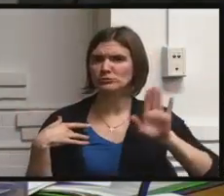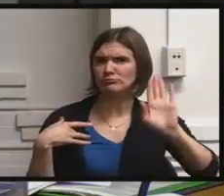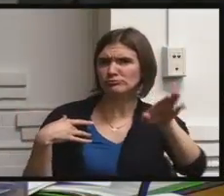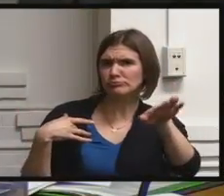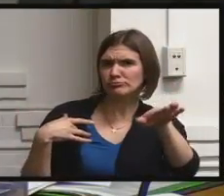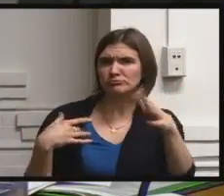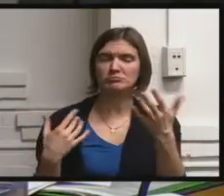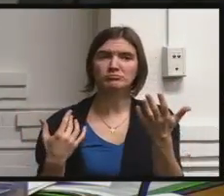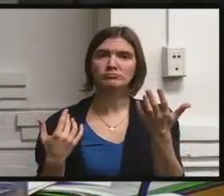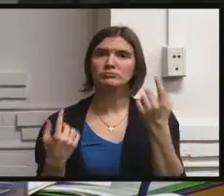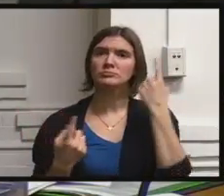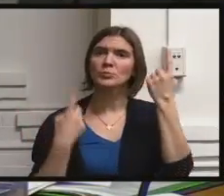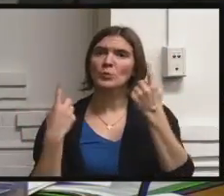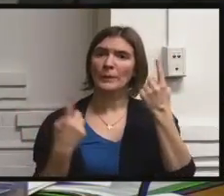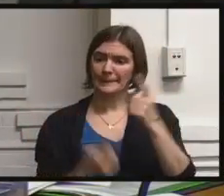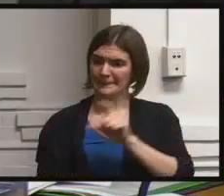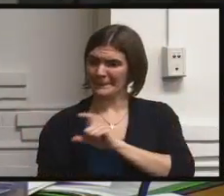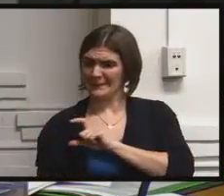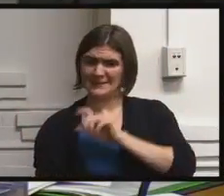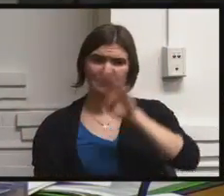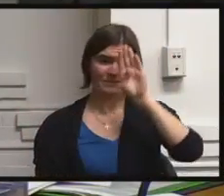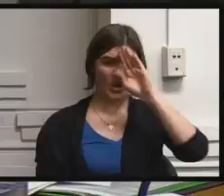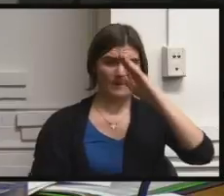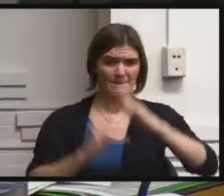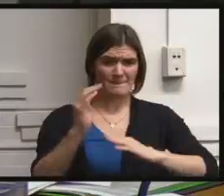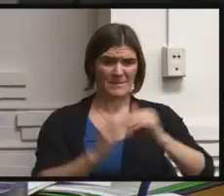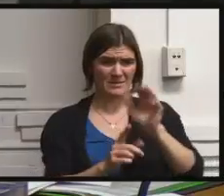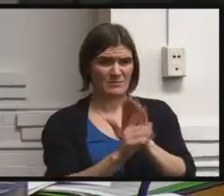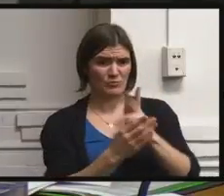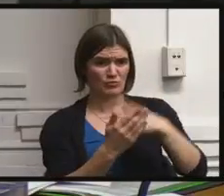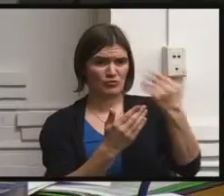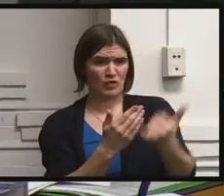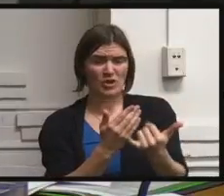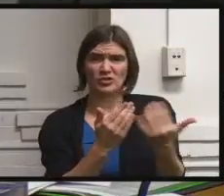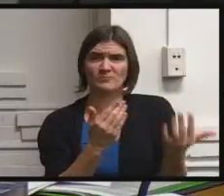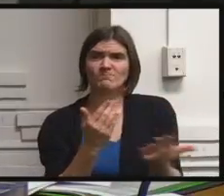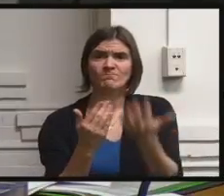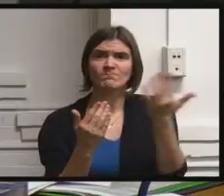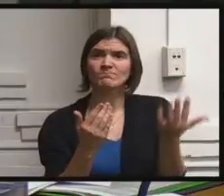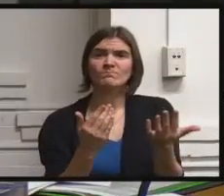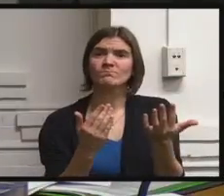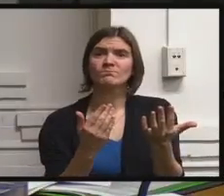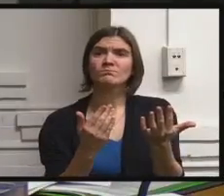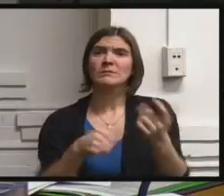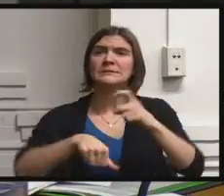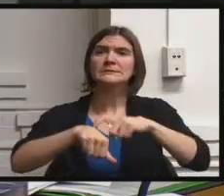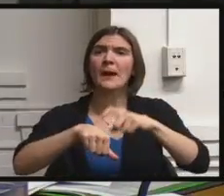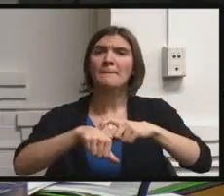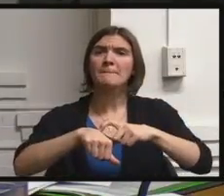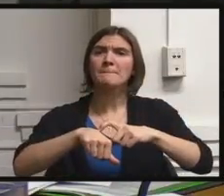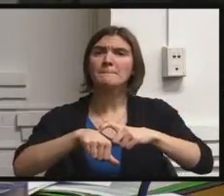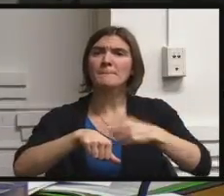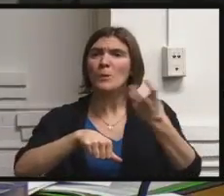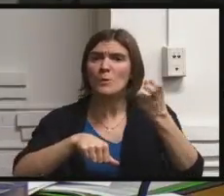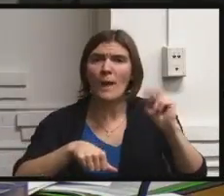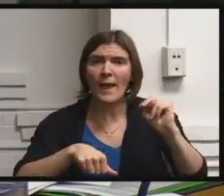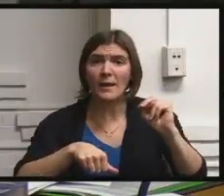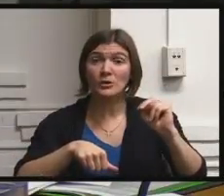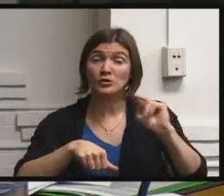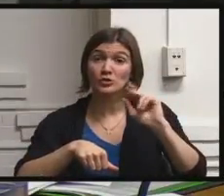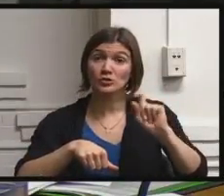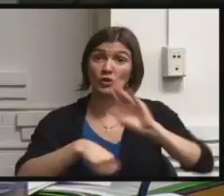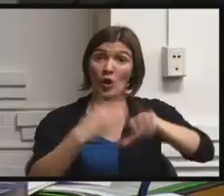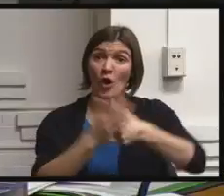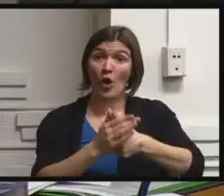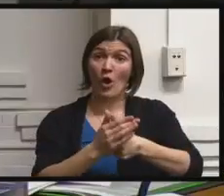about how police fire facilities project work should be timed. Should we do it all